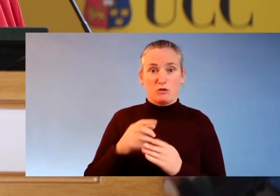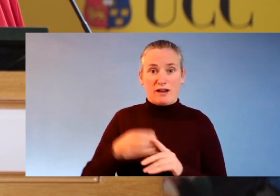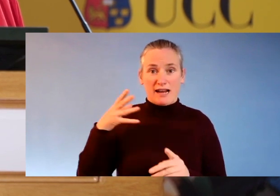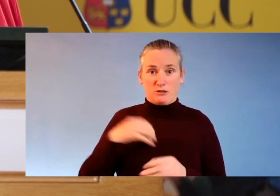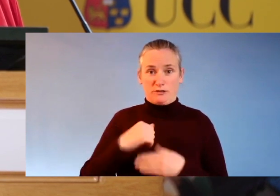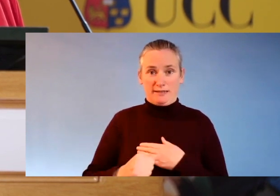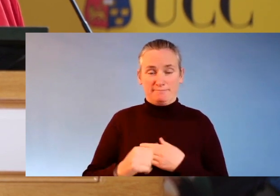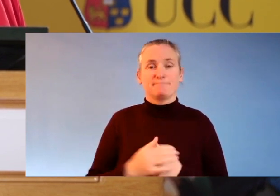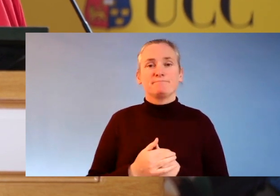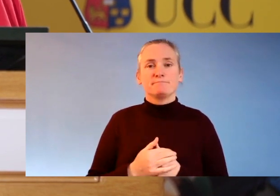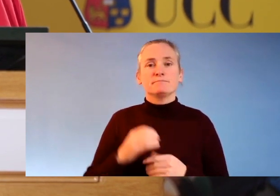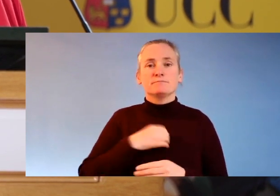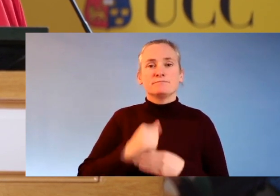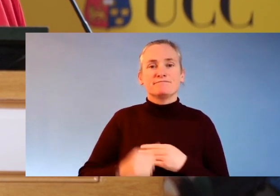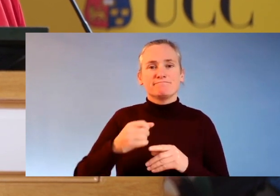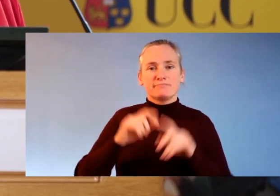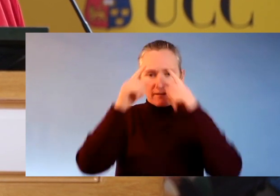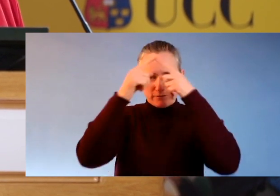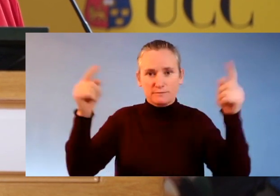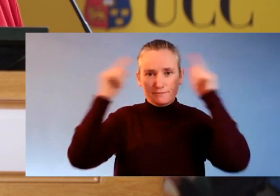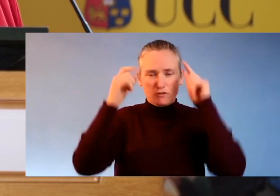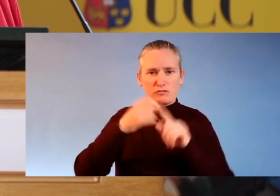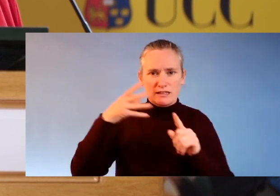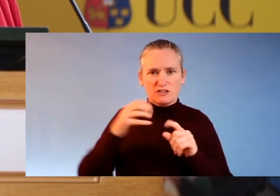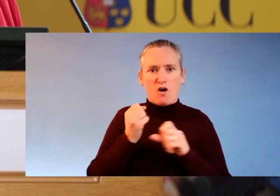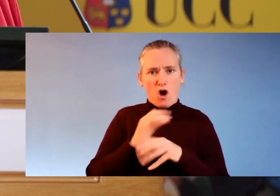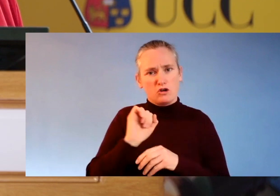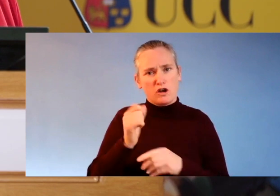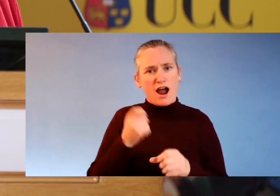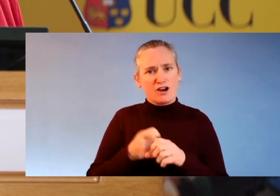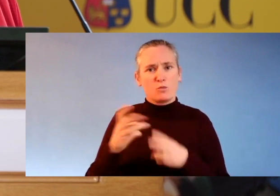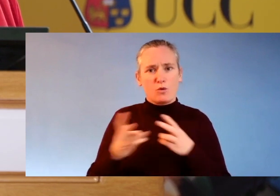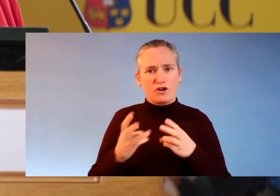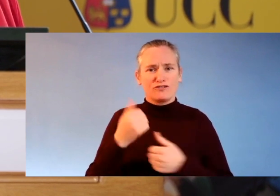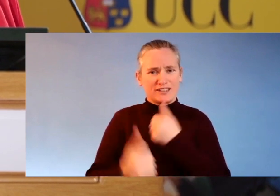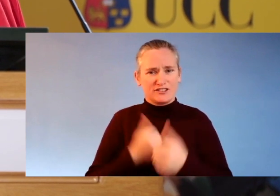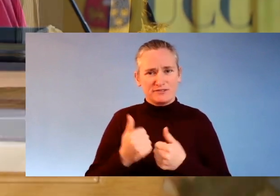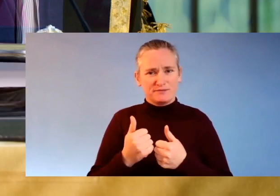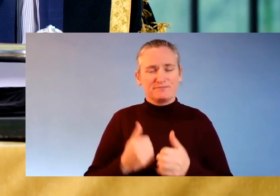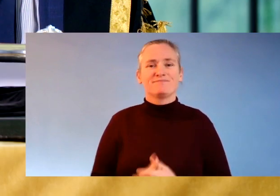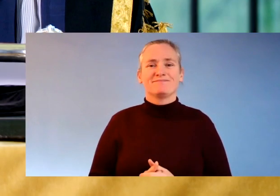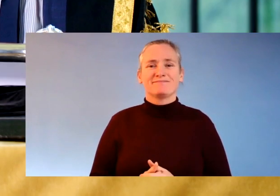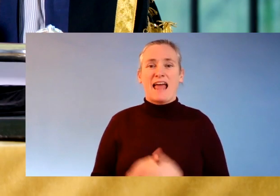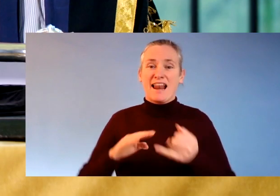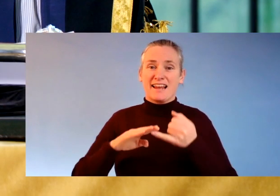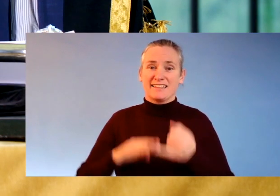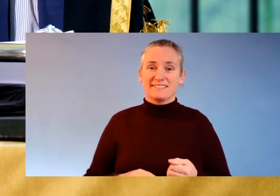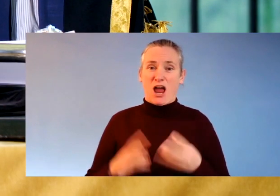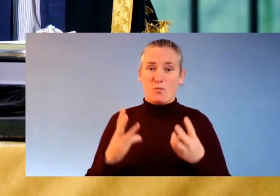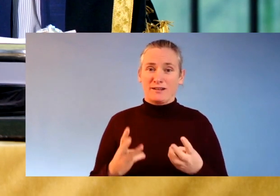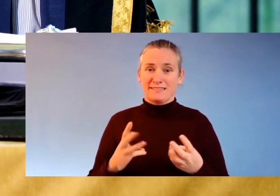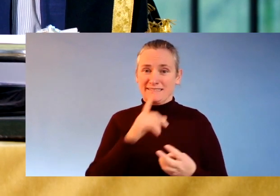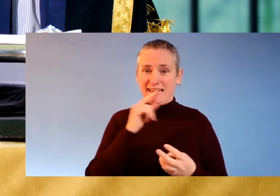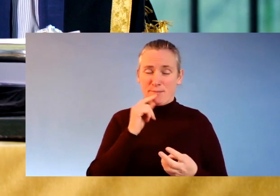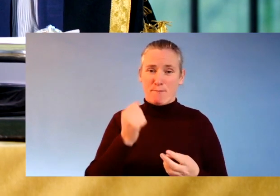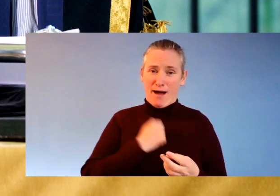today. Today's conferring is a recognition of all your hard work. Congratulations. And finally, I want to add